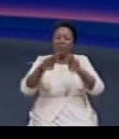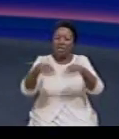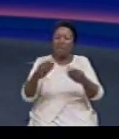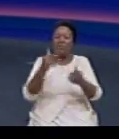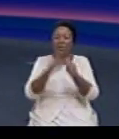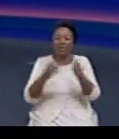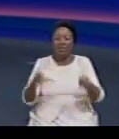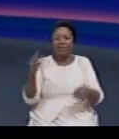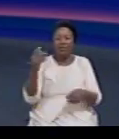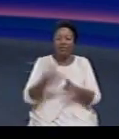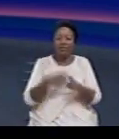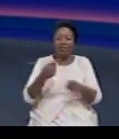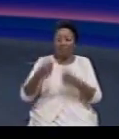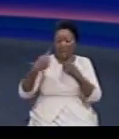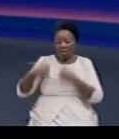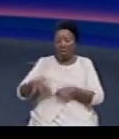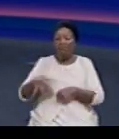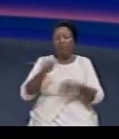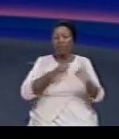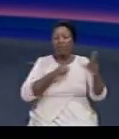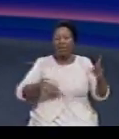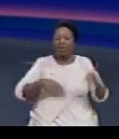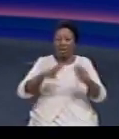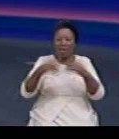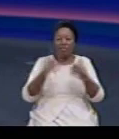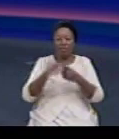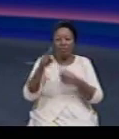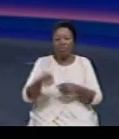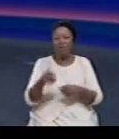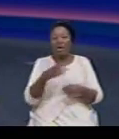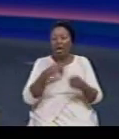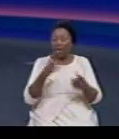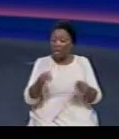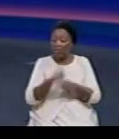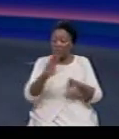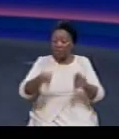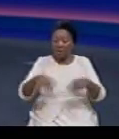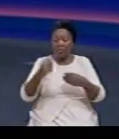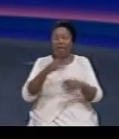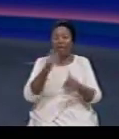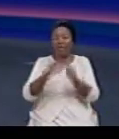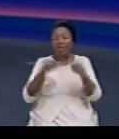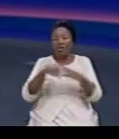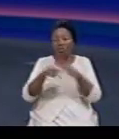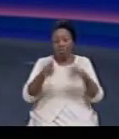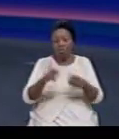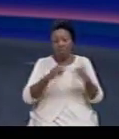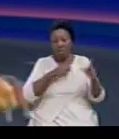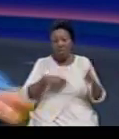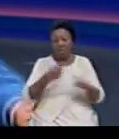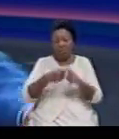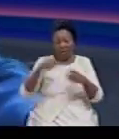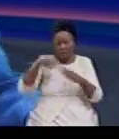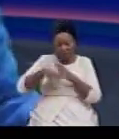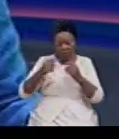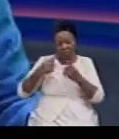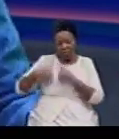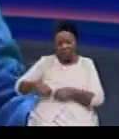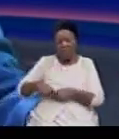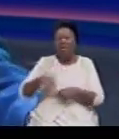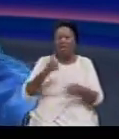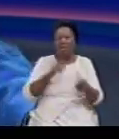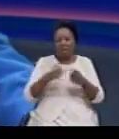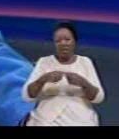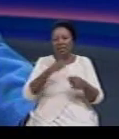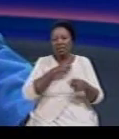heart, of my soul, of my life. I give unto him. Then we come into the family. And then we make a request before the Lord for